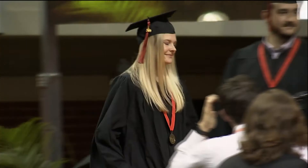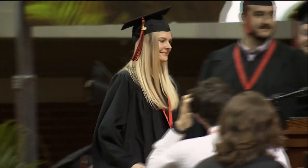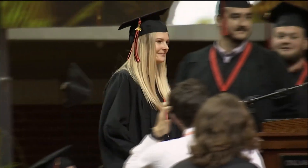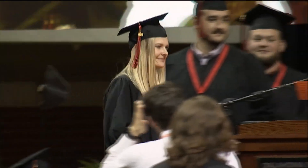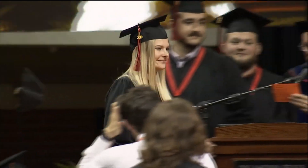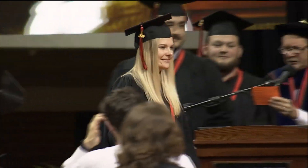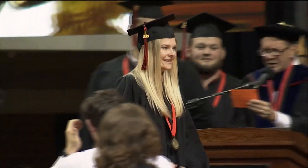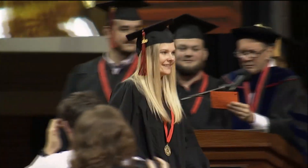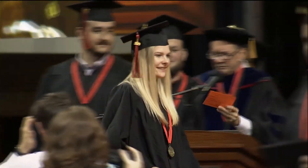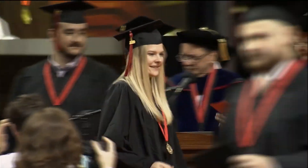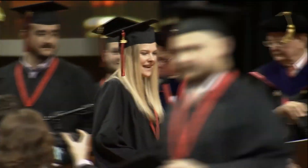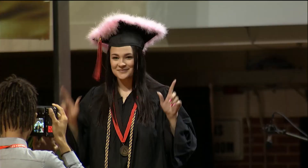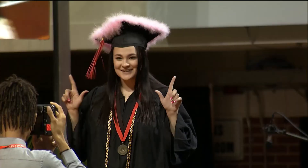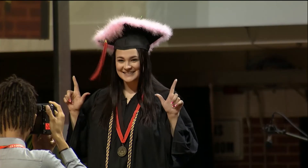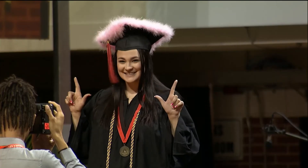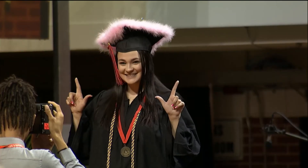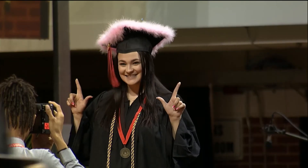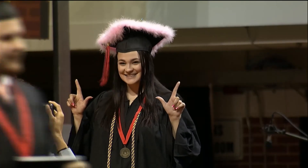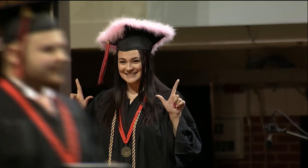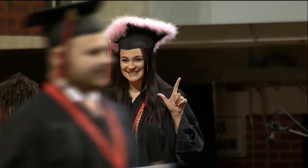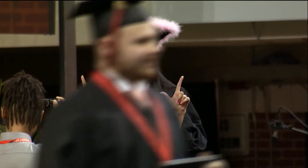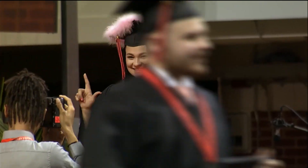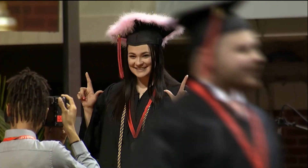Miranda Aline Witham.